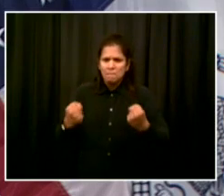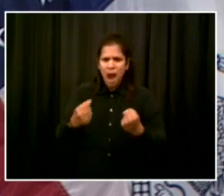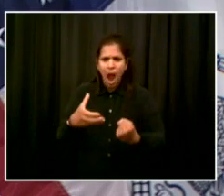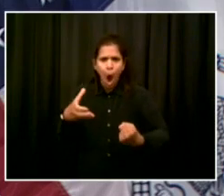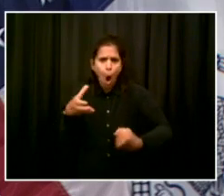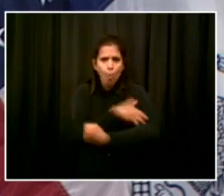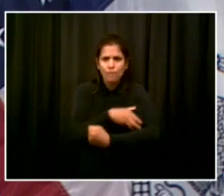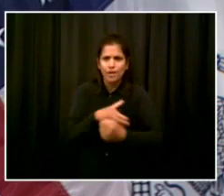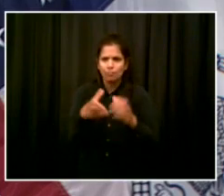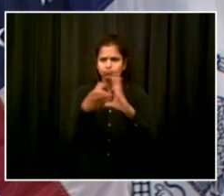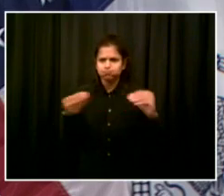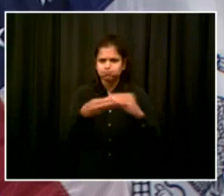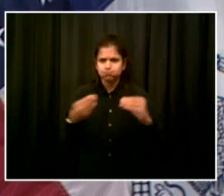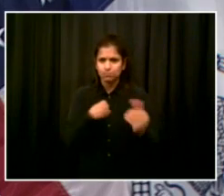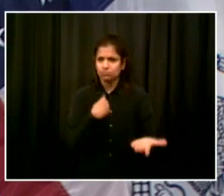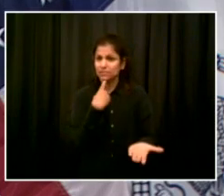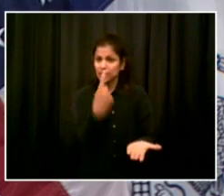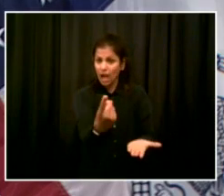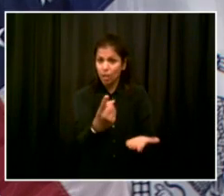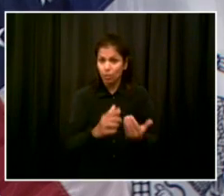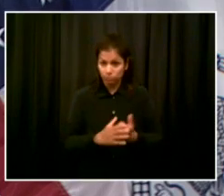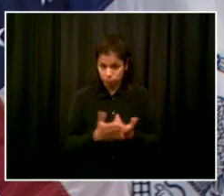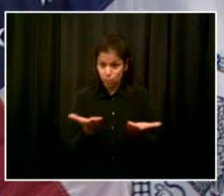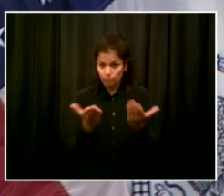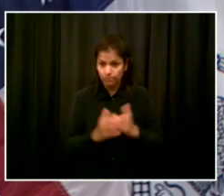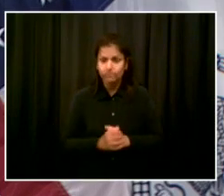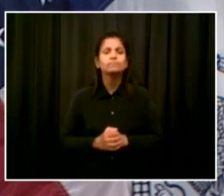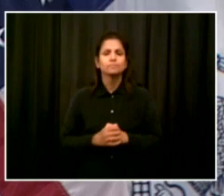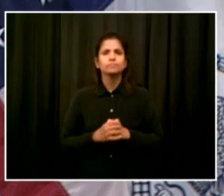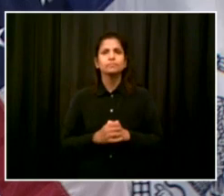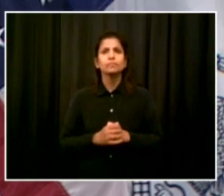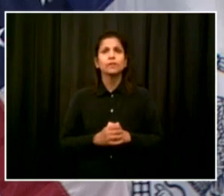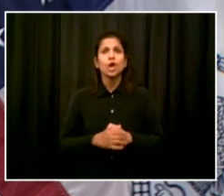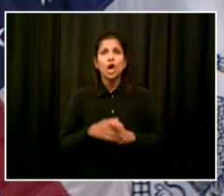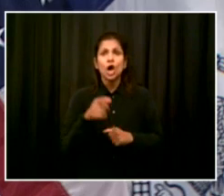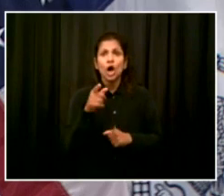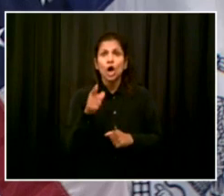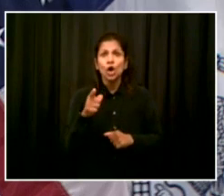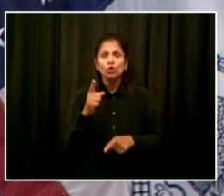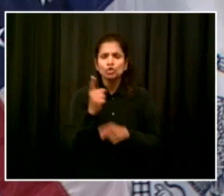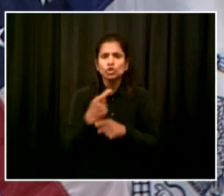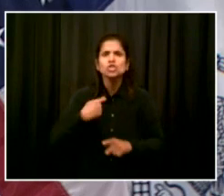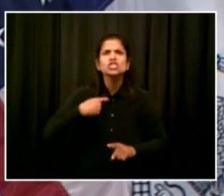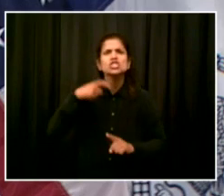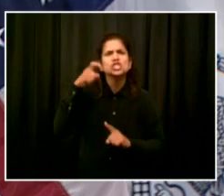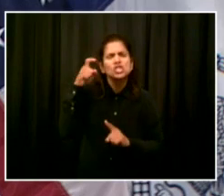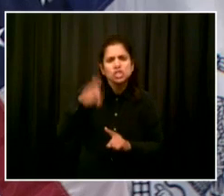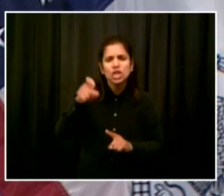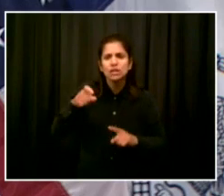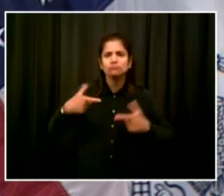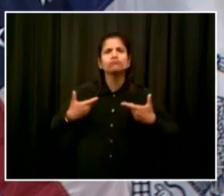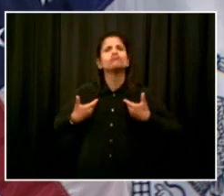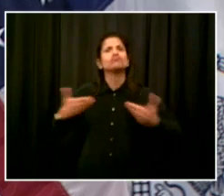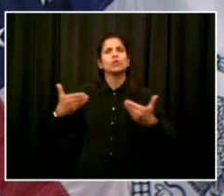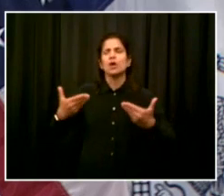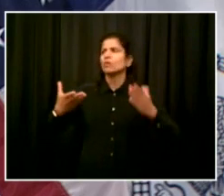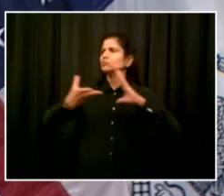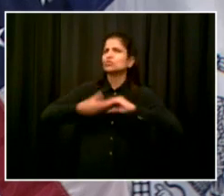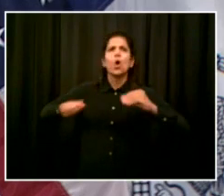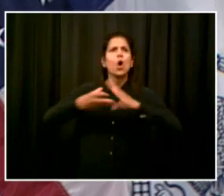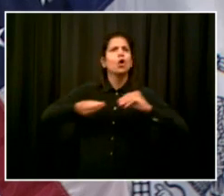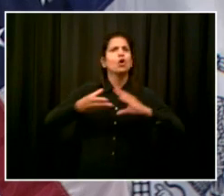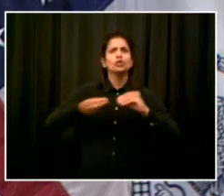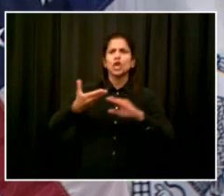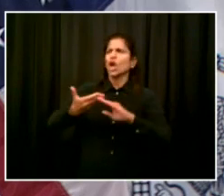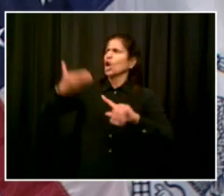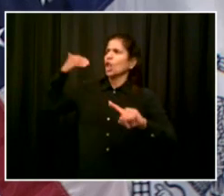doing a lot of different things. We should have put that message out sooner. But anyone who's been listening knows I say it constantly, and I want to get to the